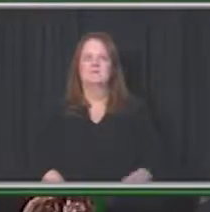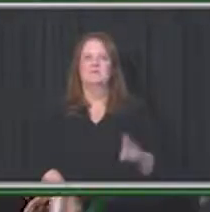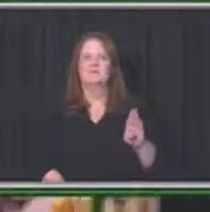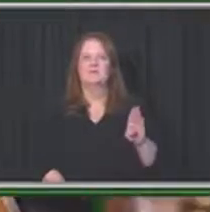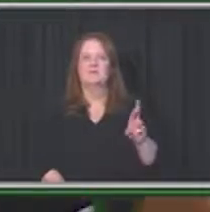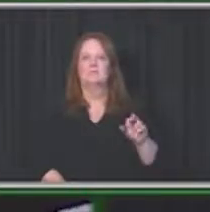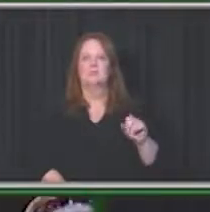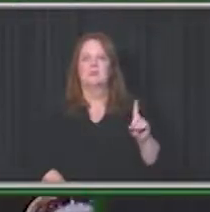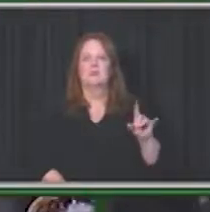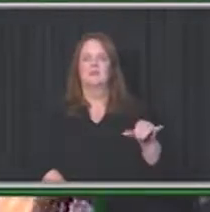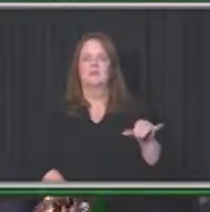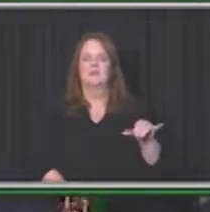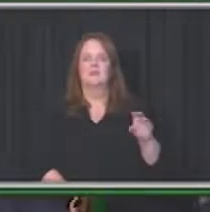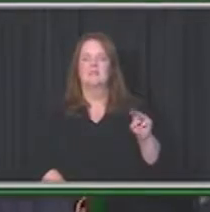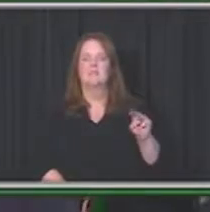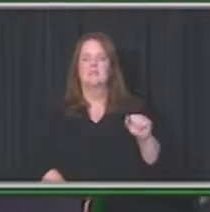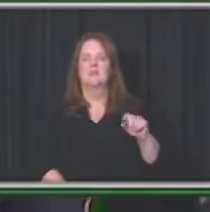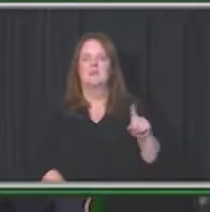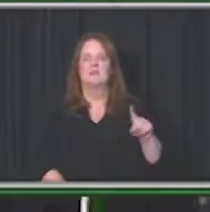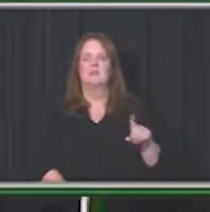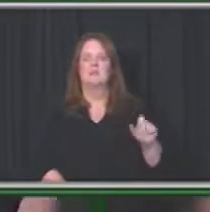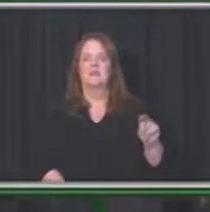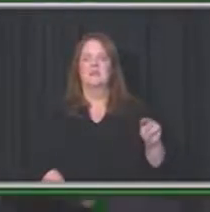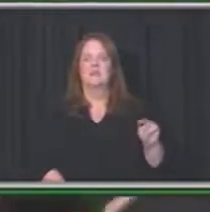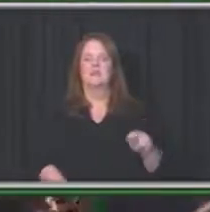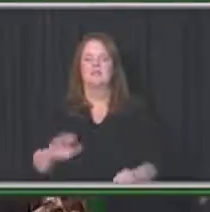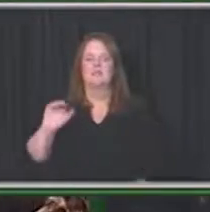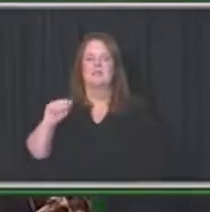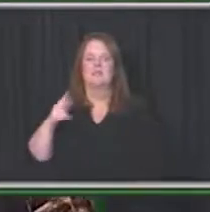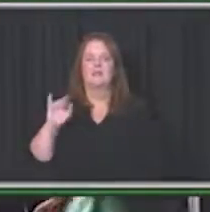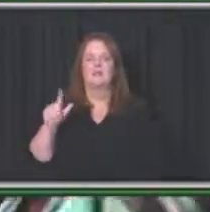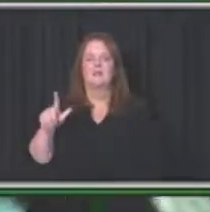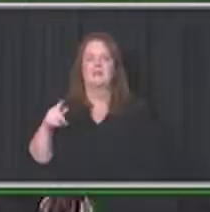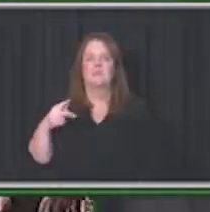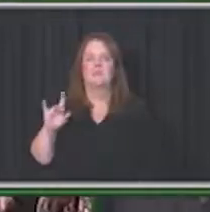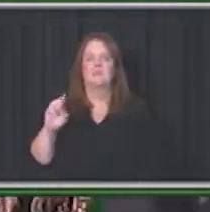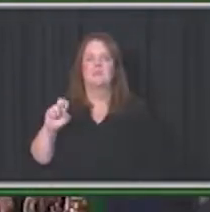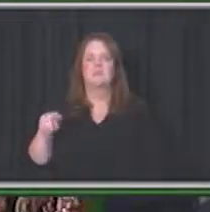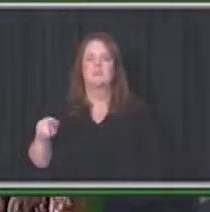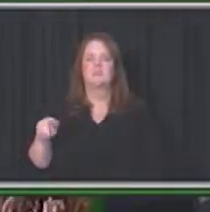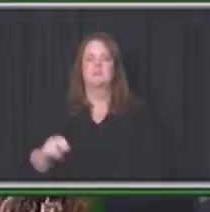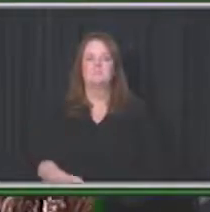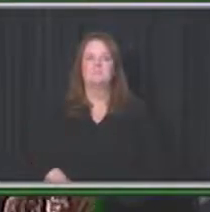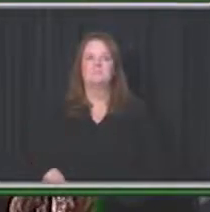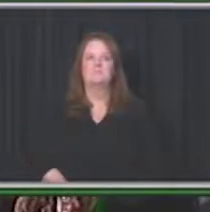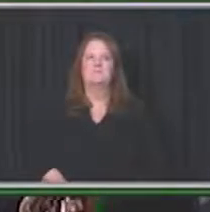Brandy Cruteau Marzan. April Pardee.